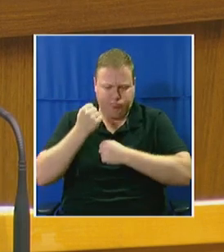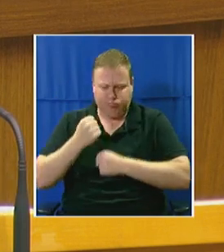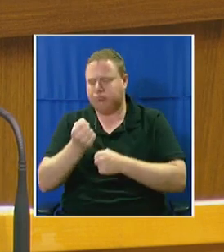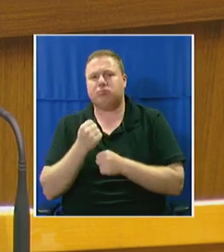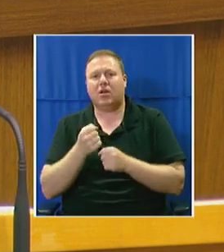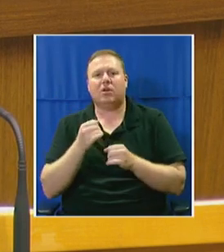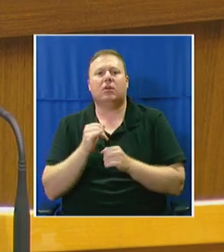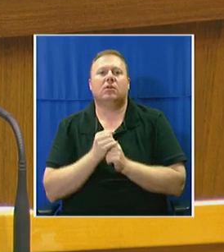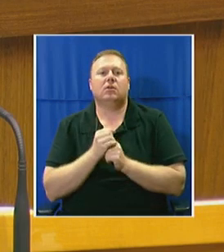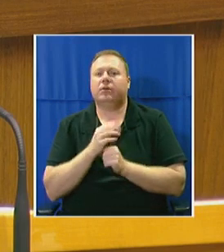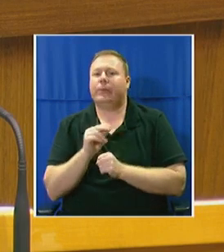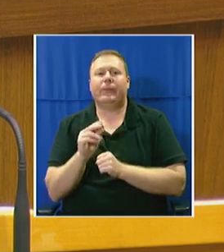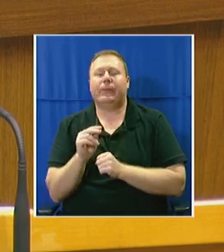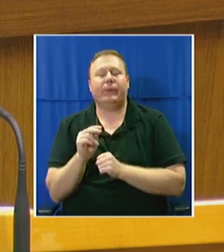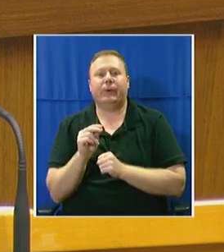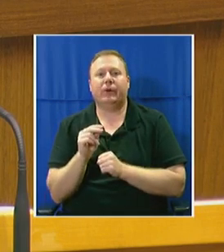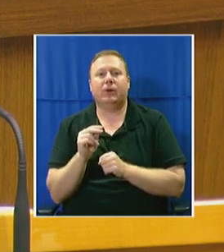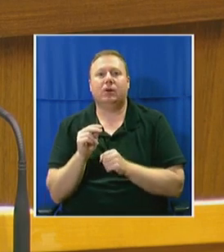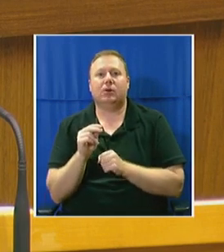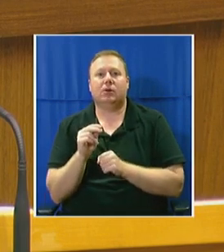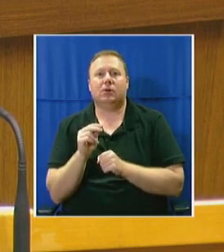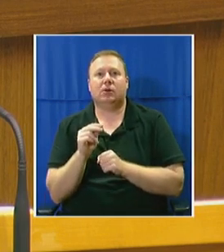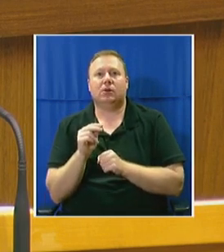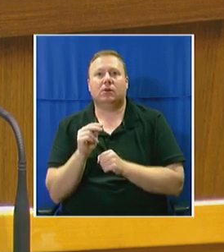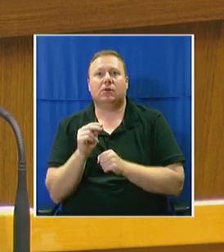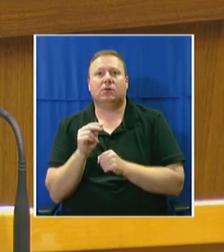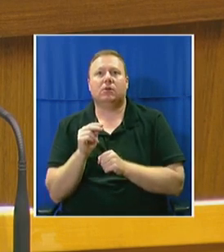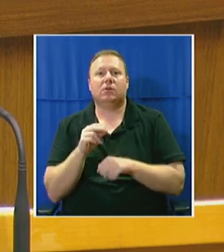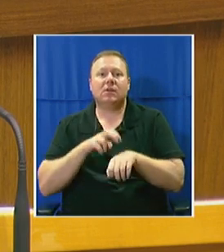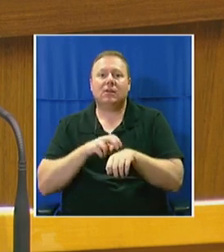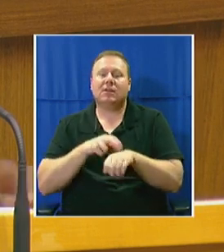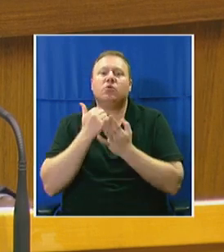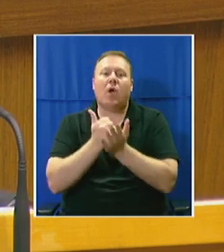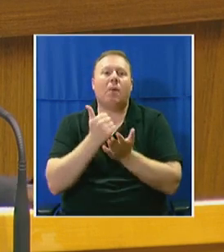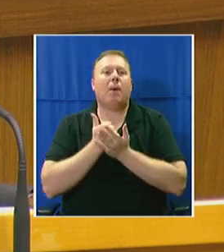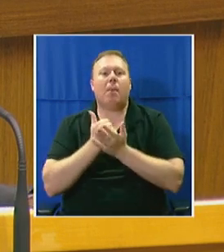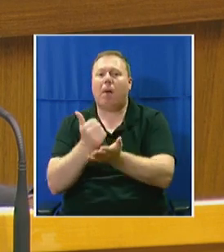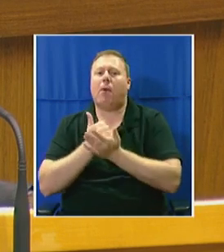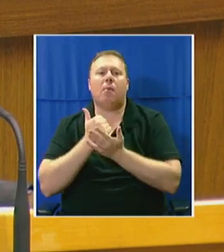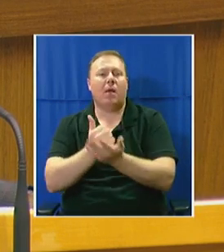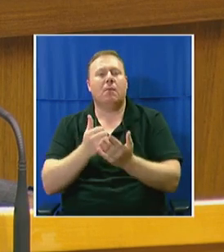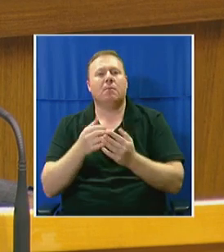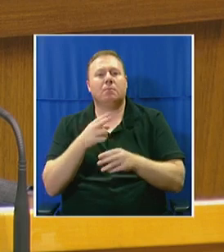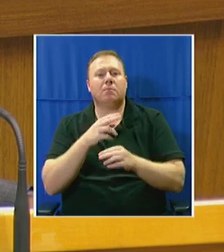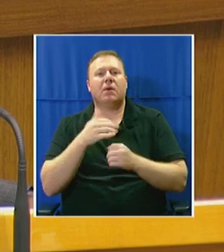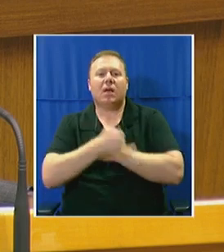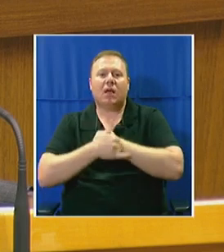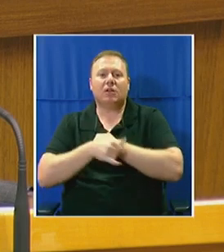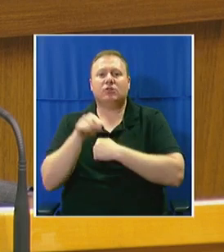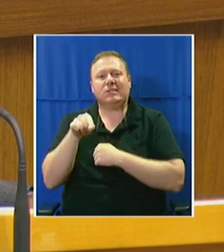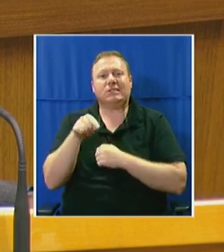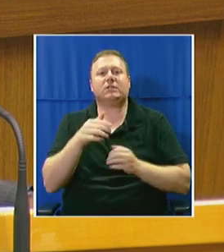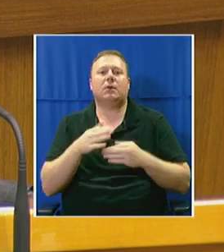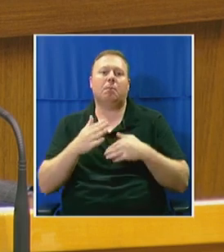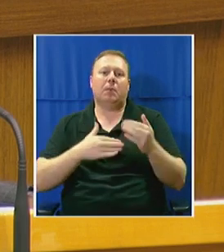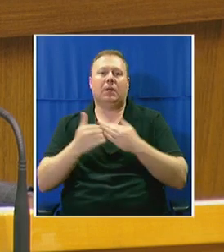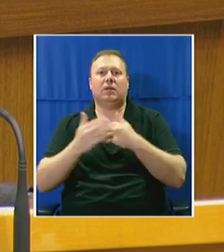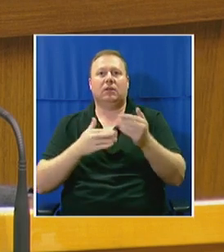laww law implementation agencies to capacitate our police 16 days of activism must not be the